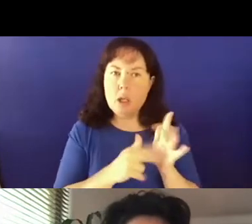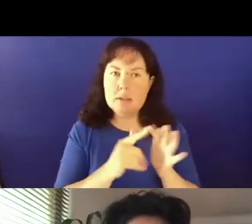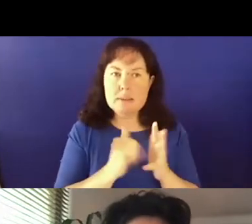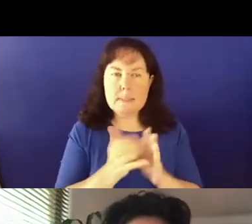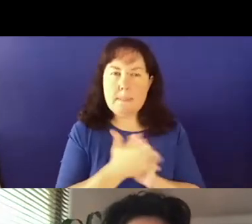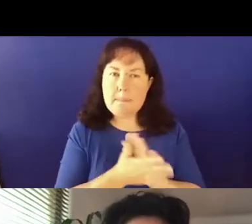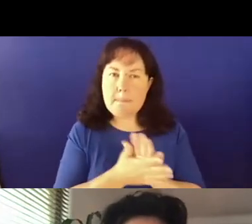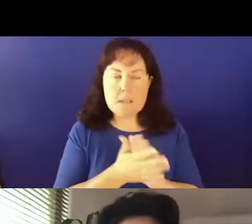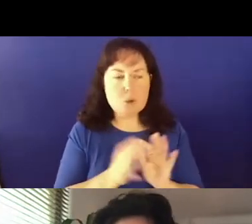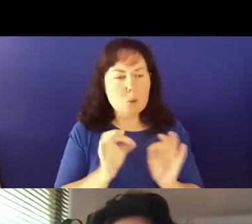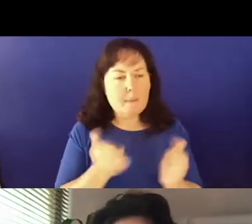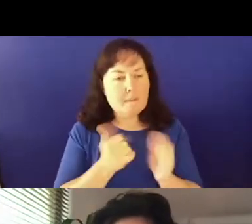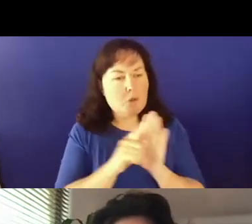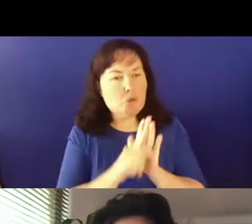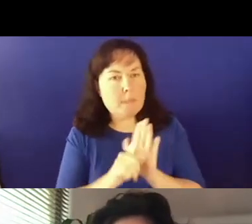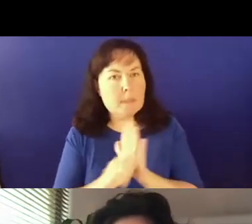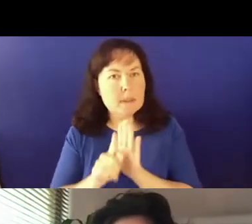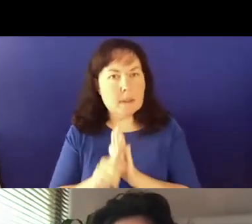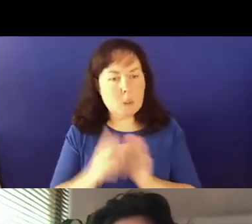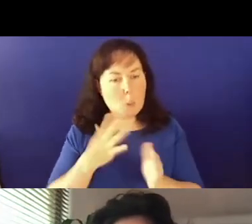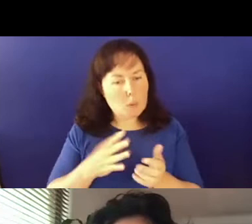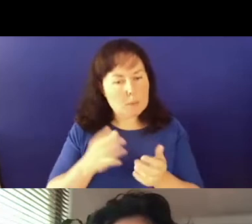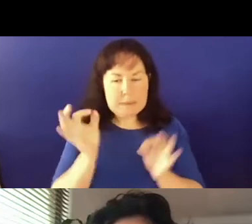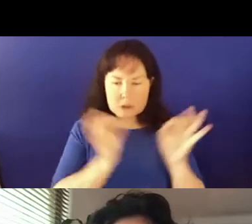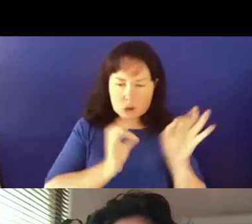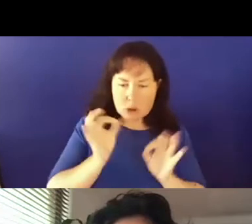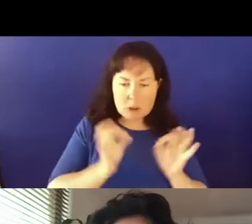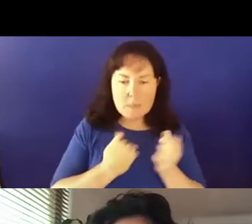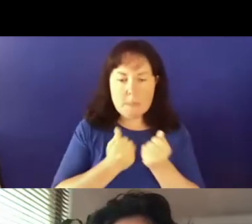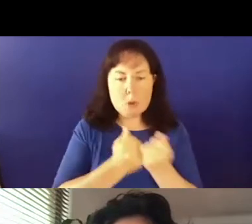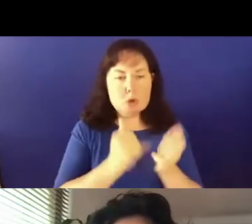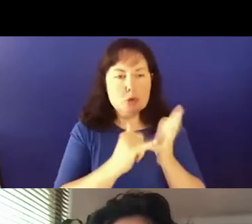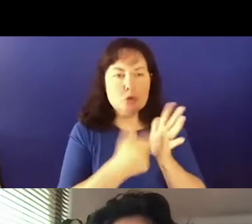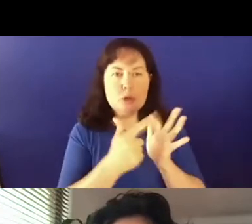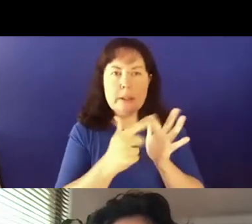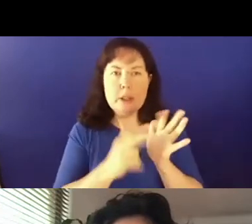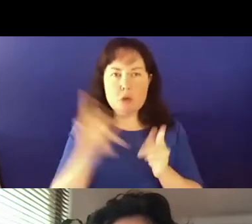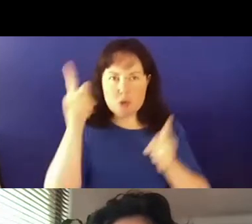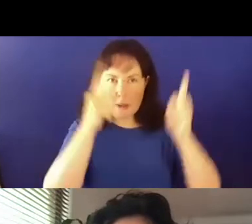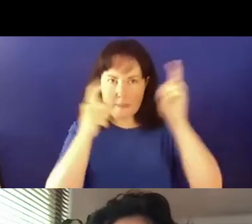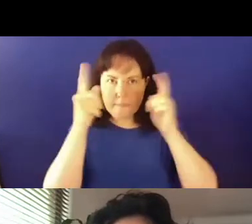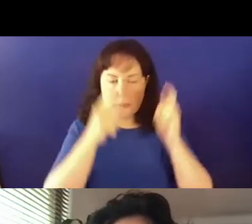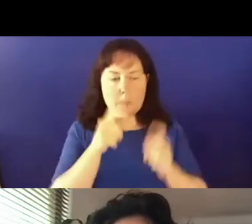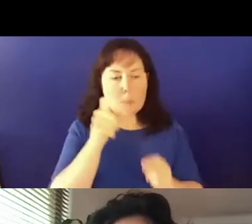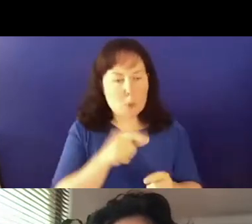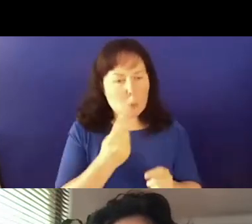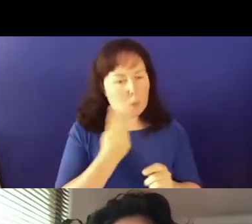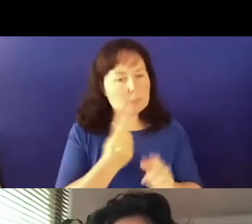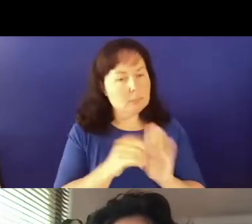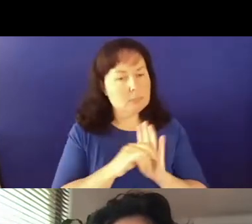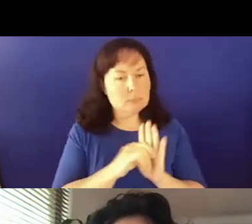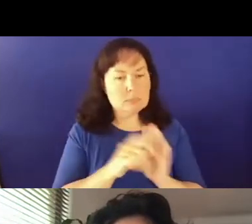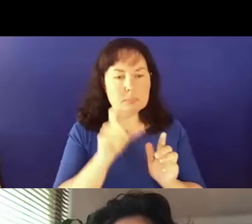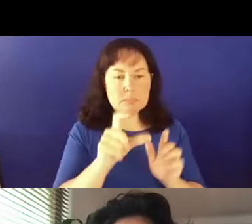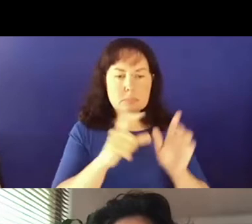The initiative is designed to support screen creatives currently underrepresented, including people who identify as culturally and linguistically diverse, First Nations